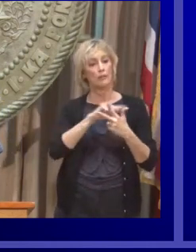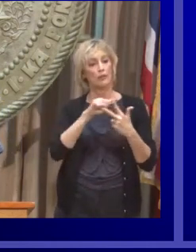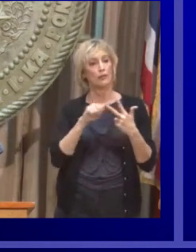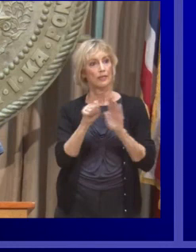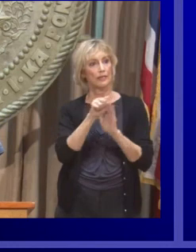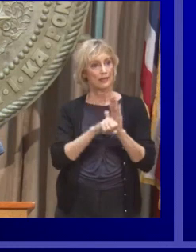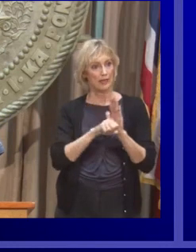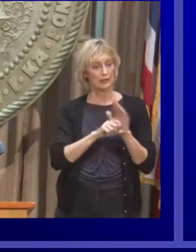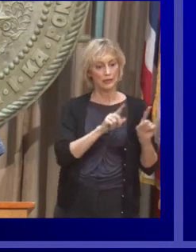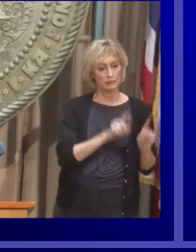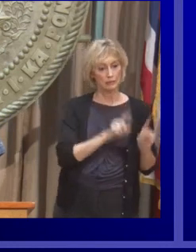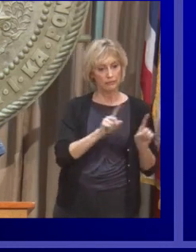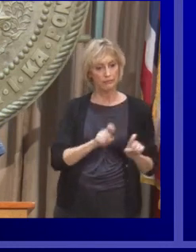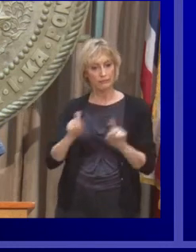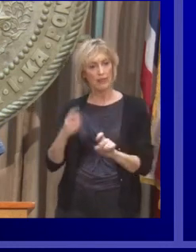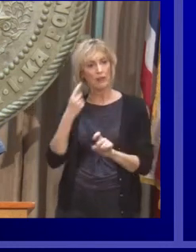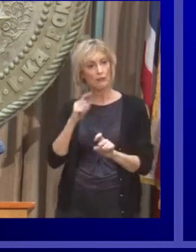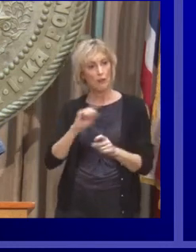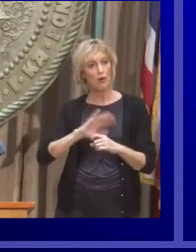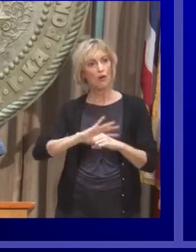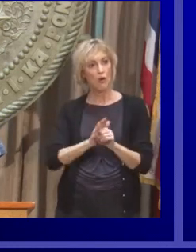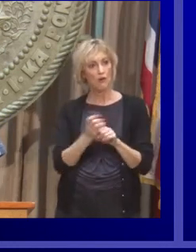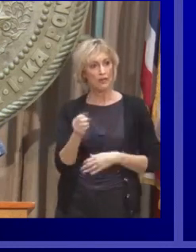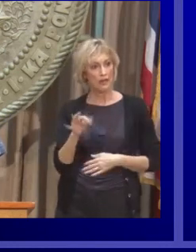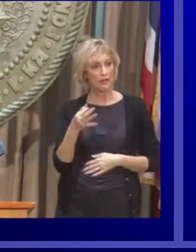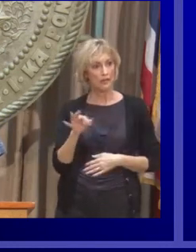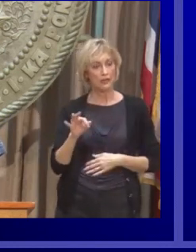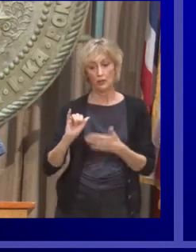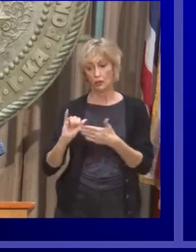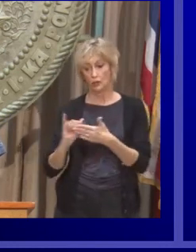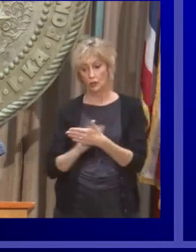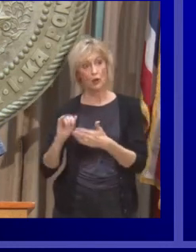nation in testing for COVID-19. In